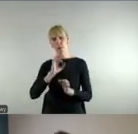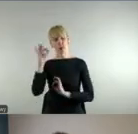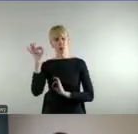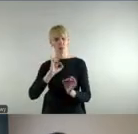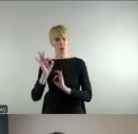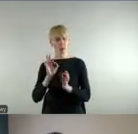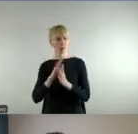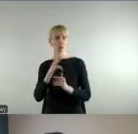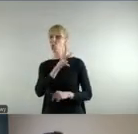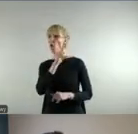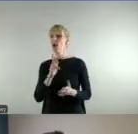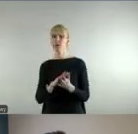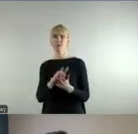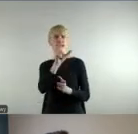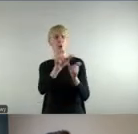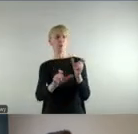with